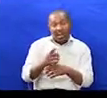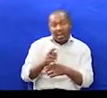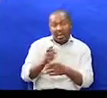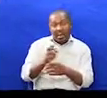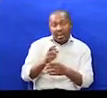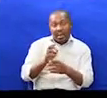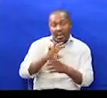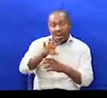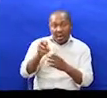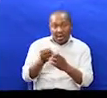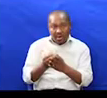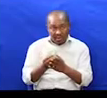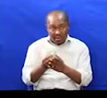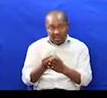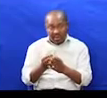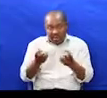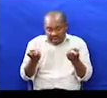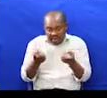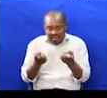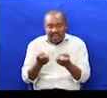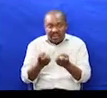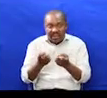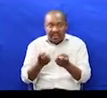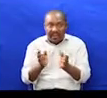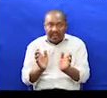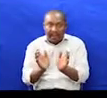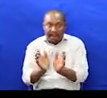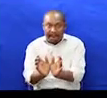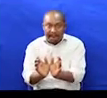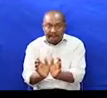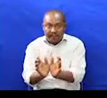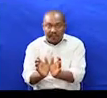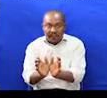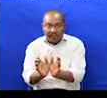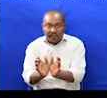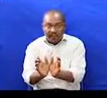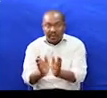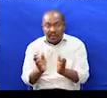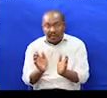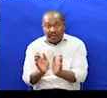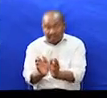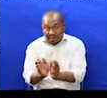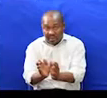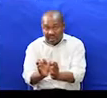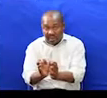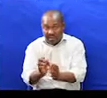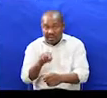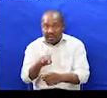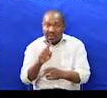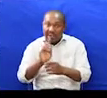there is a color of this atom, will remain with that color. If there is